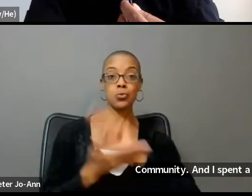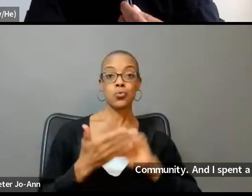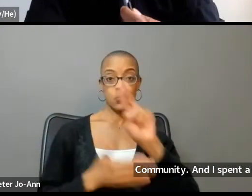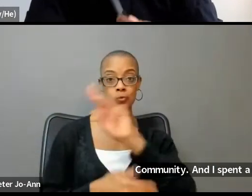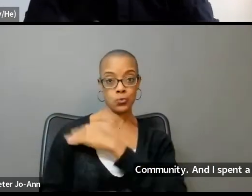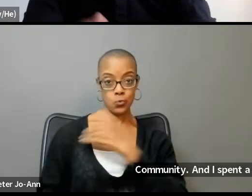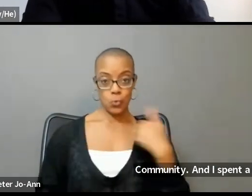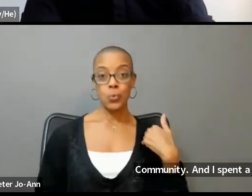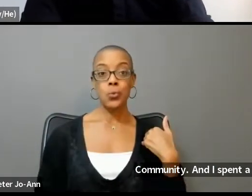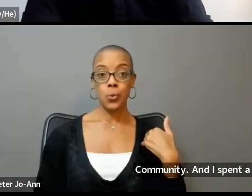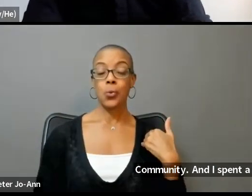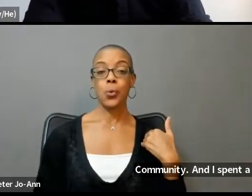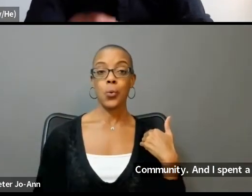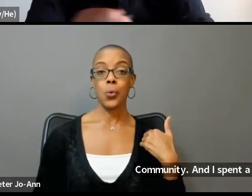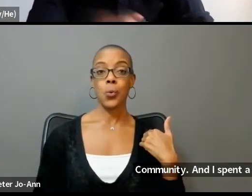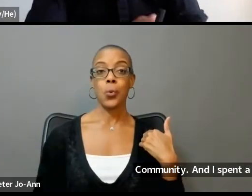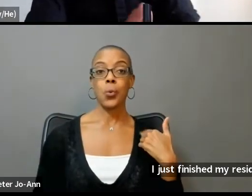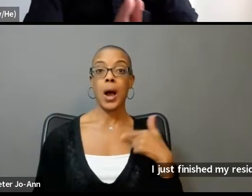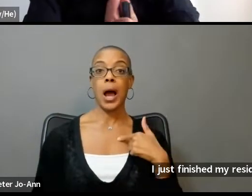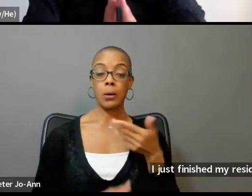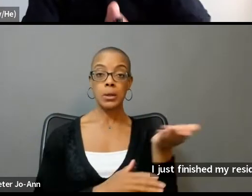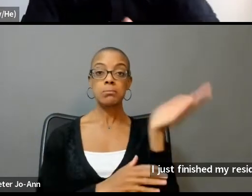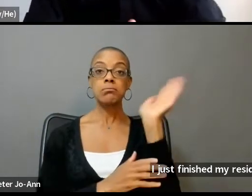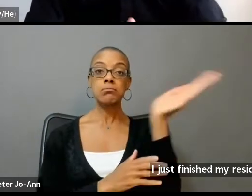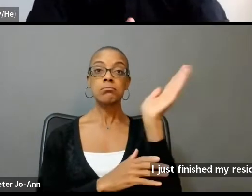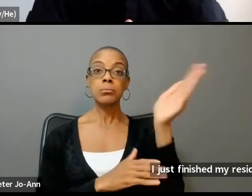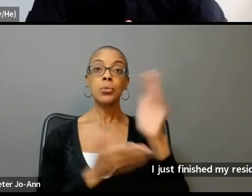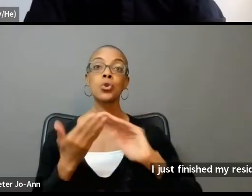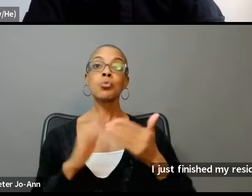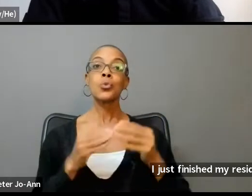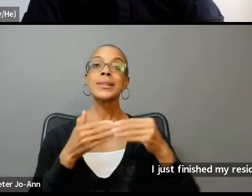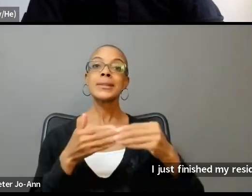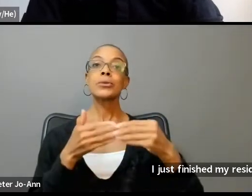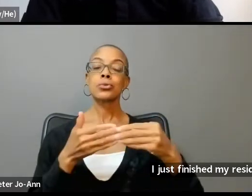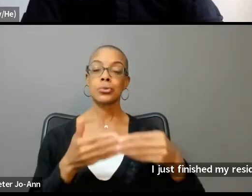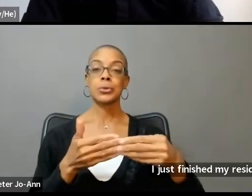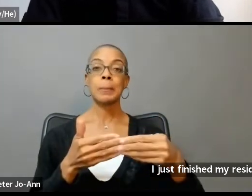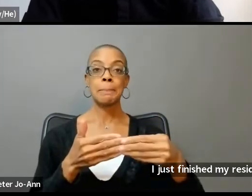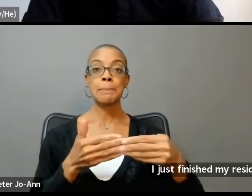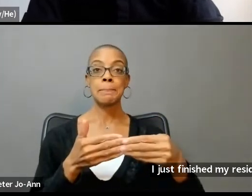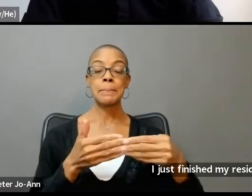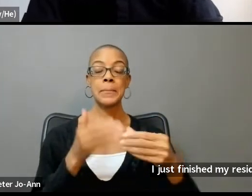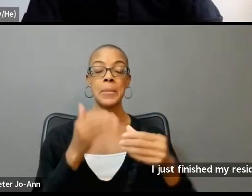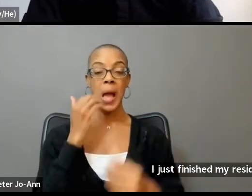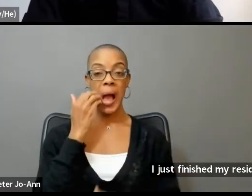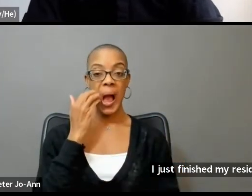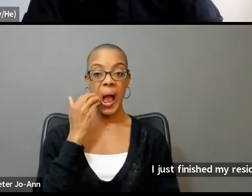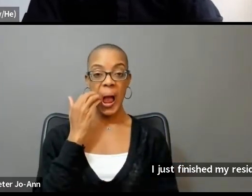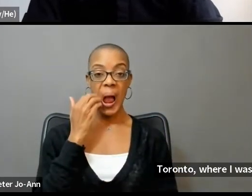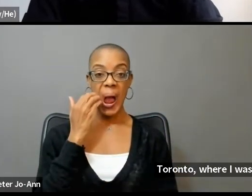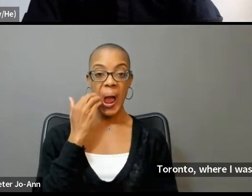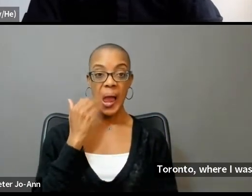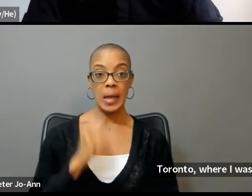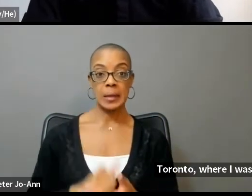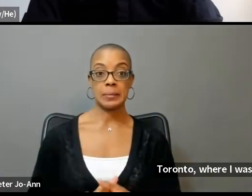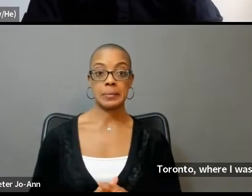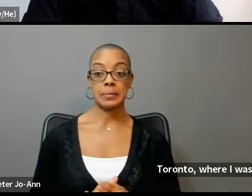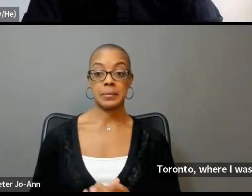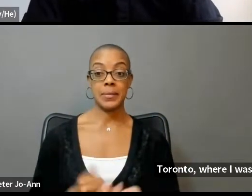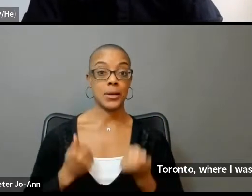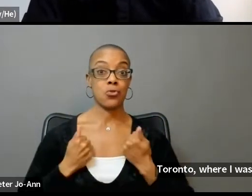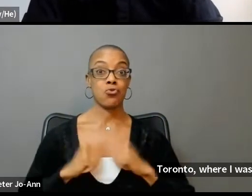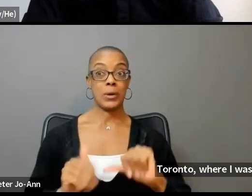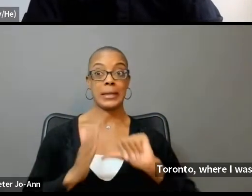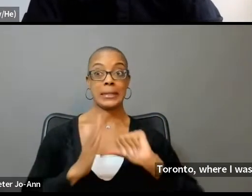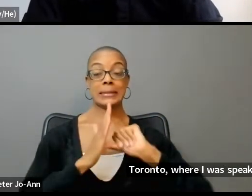Toronto, where I was speaking on community leadership. And basically what I tried to hammer into